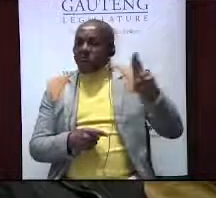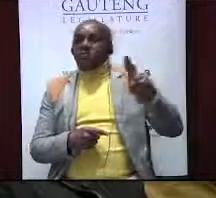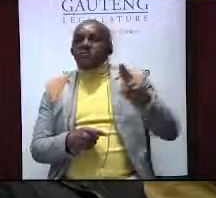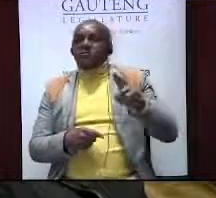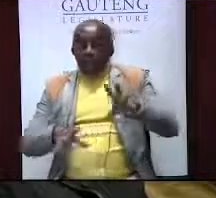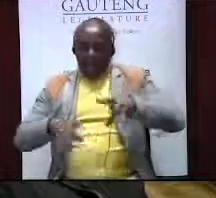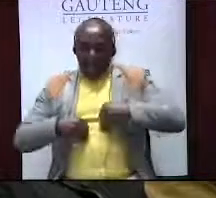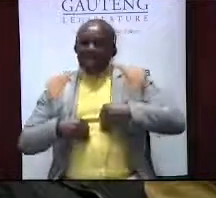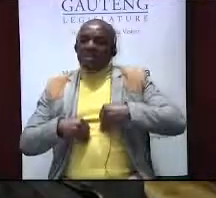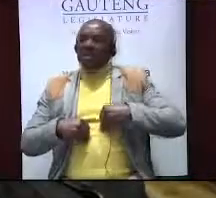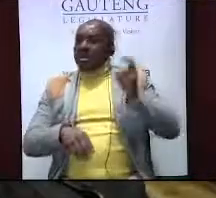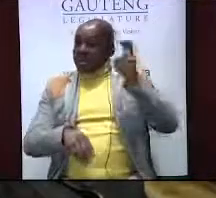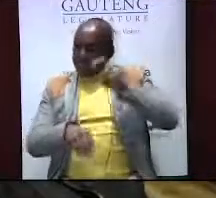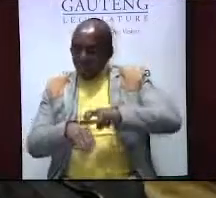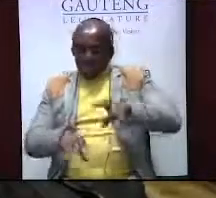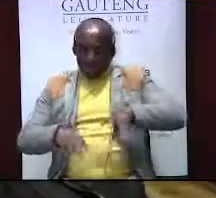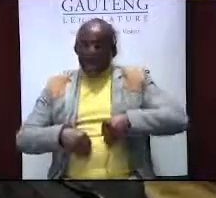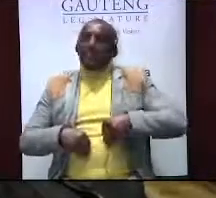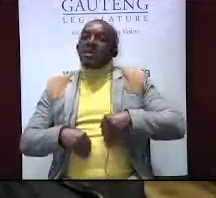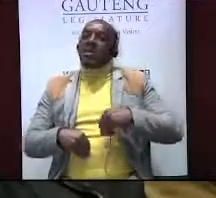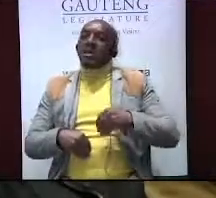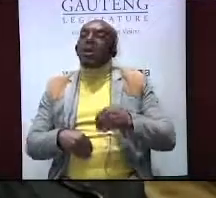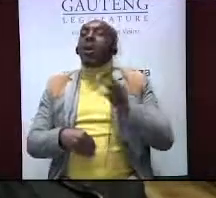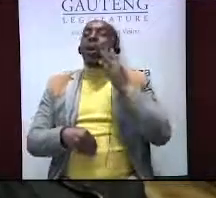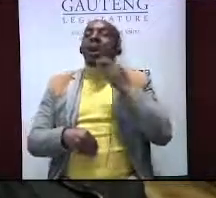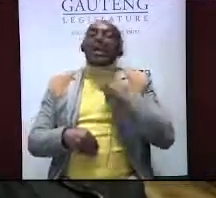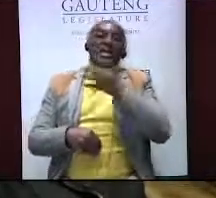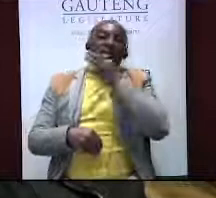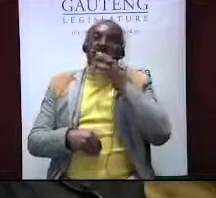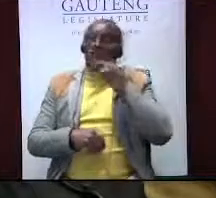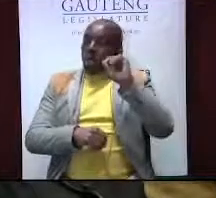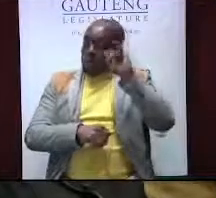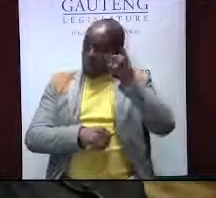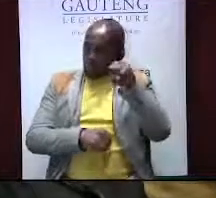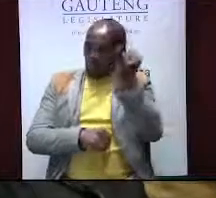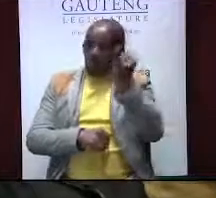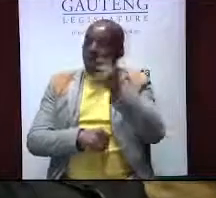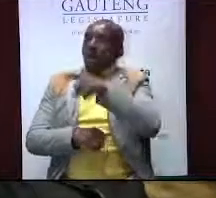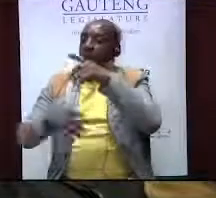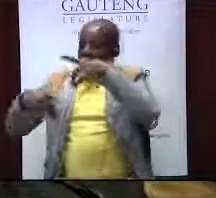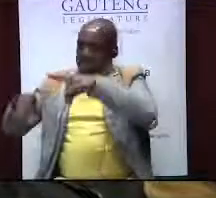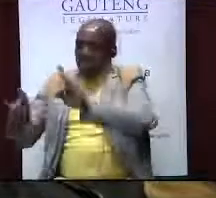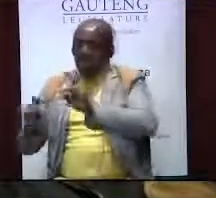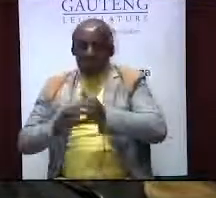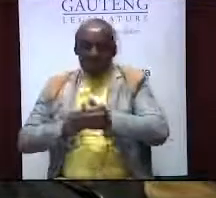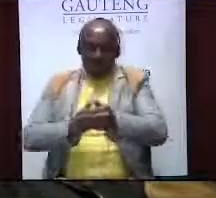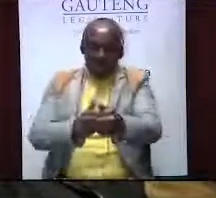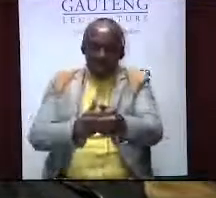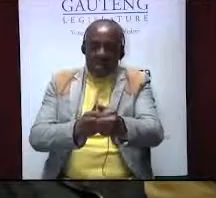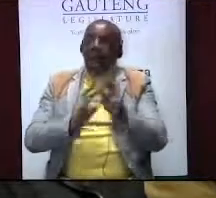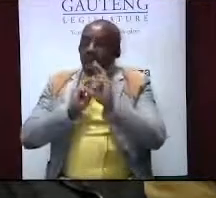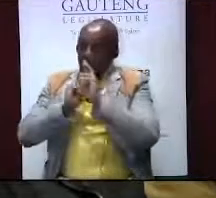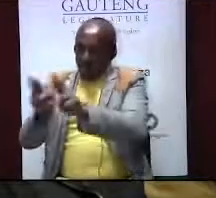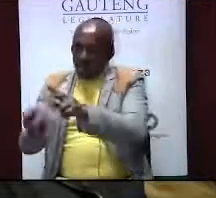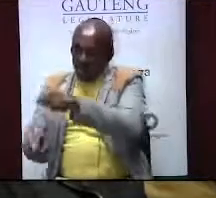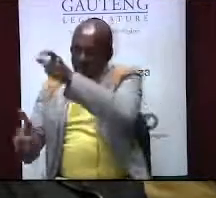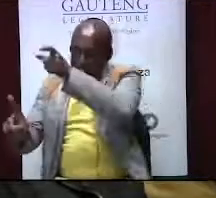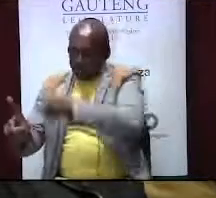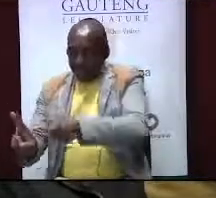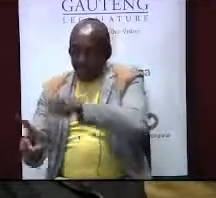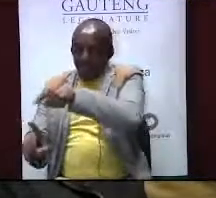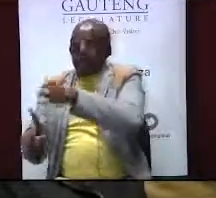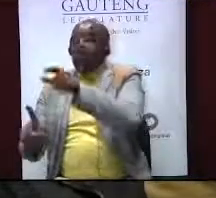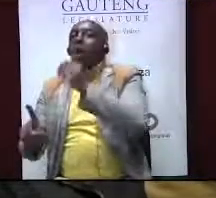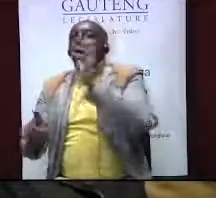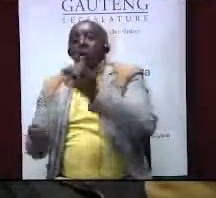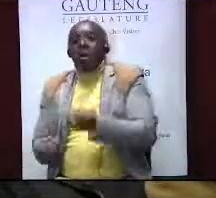us submit to one another if re re mo jobeke some mangmanke e tla ba chairperson ya leader this thing re reporta ko yena ena o di isa